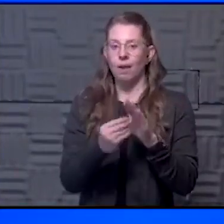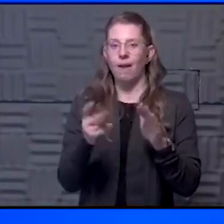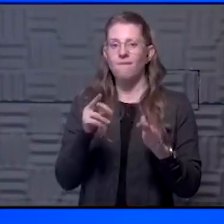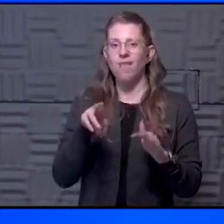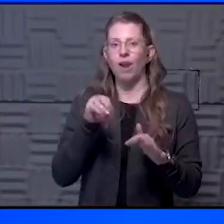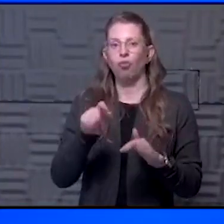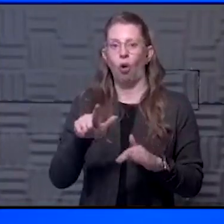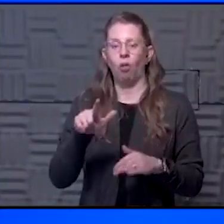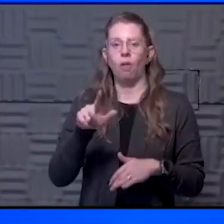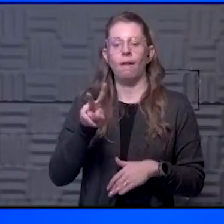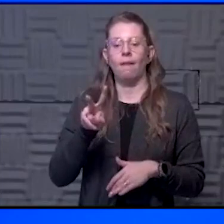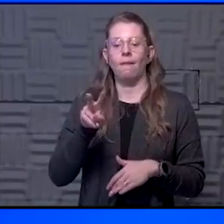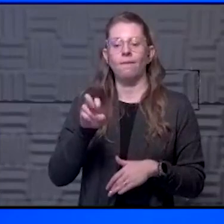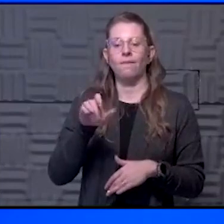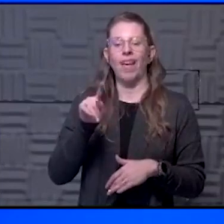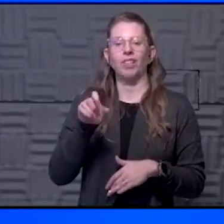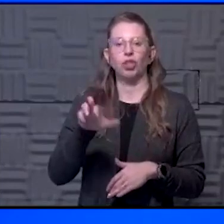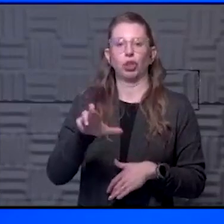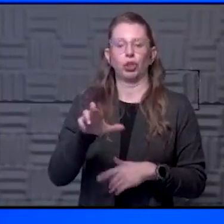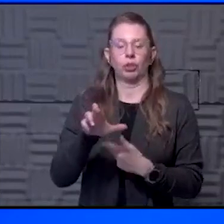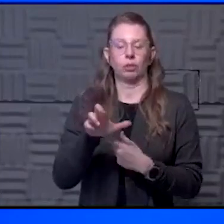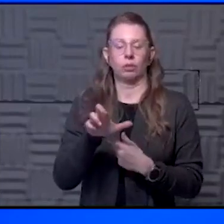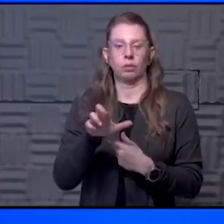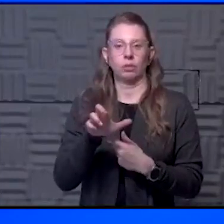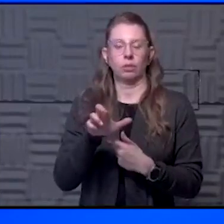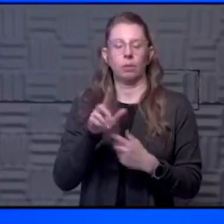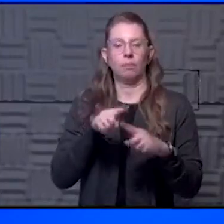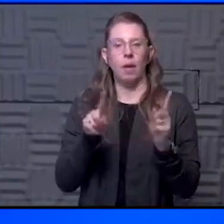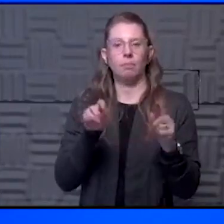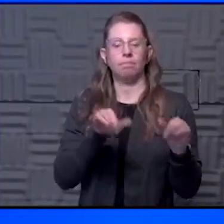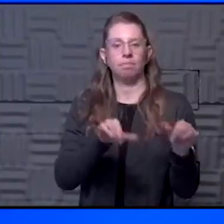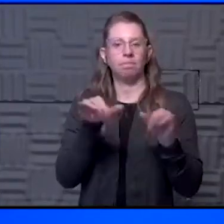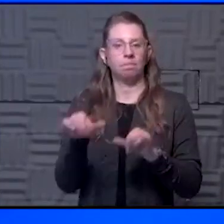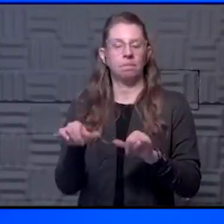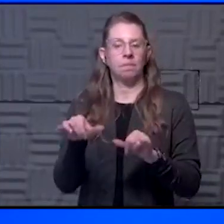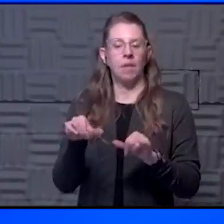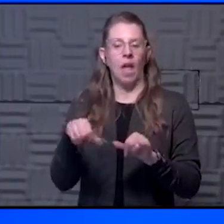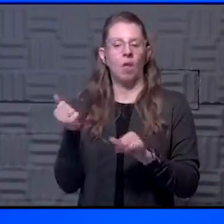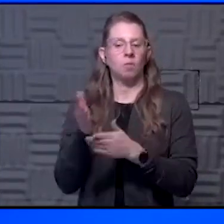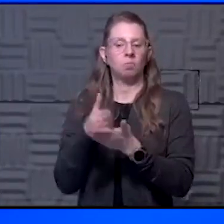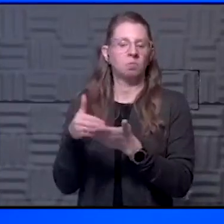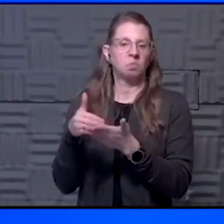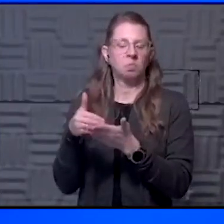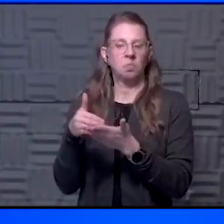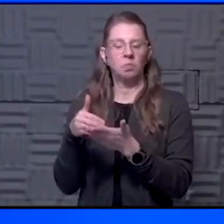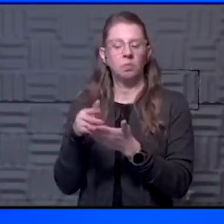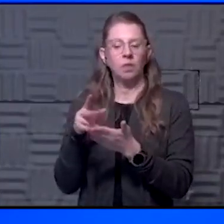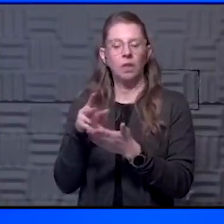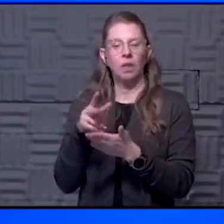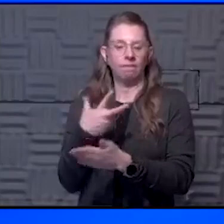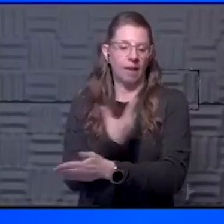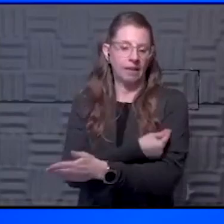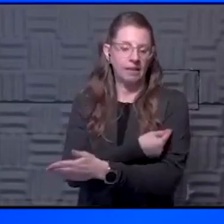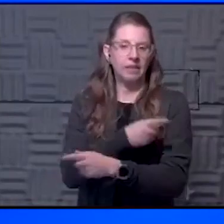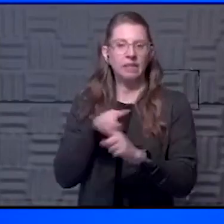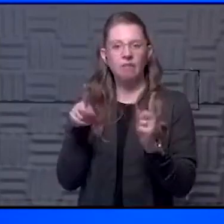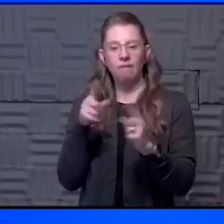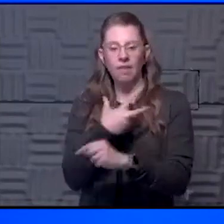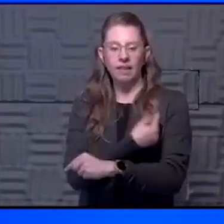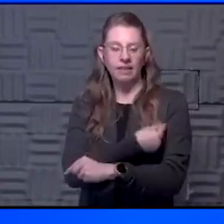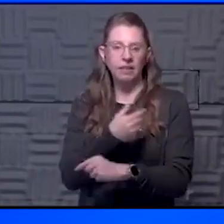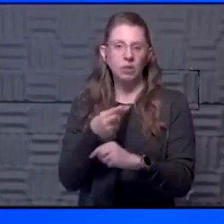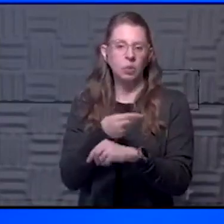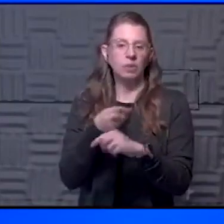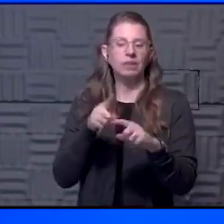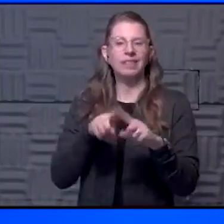vector. But it's similar in other aspects that, vaccinations, different vaccines have